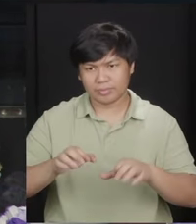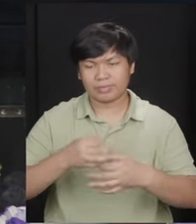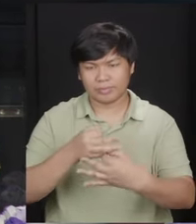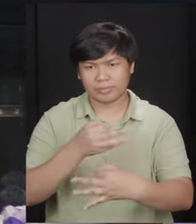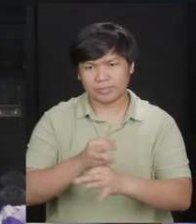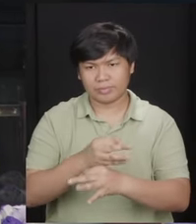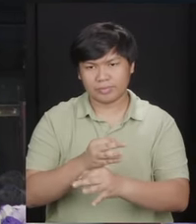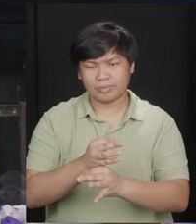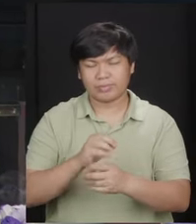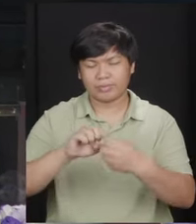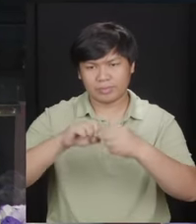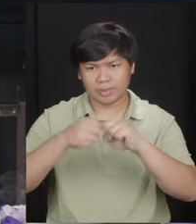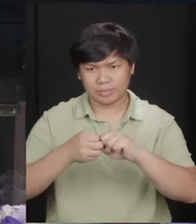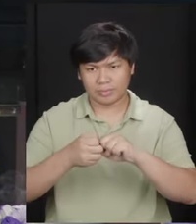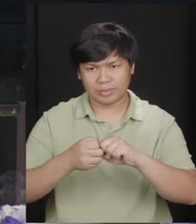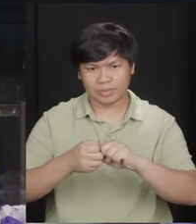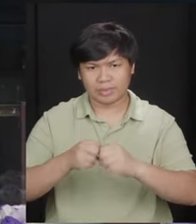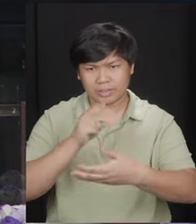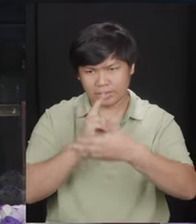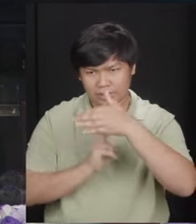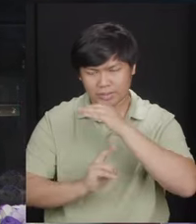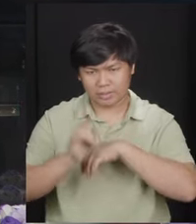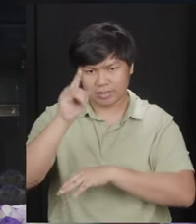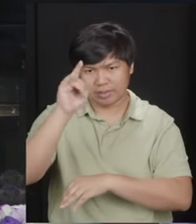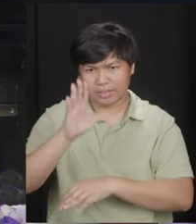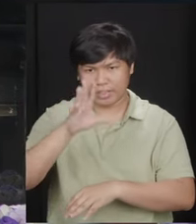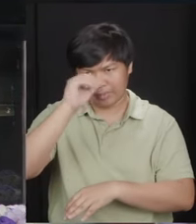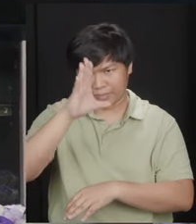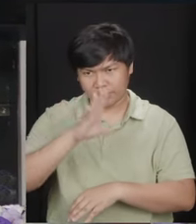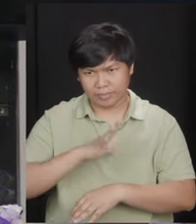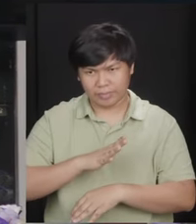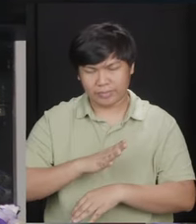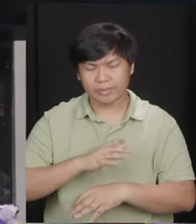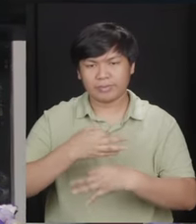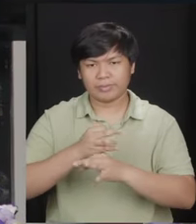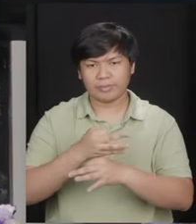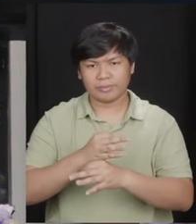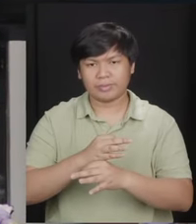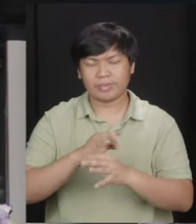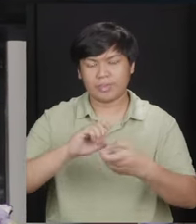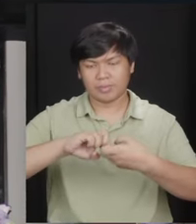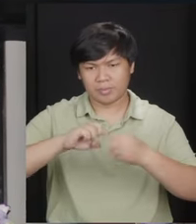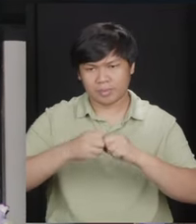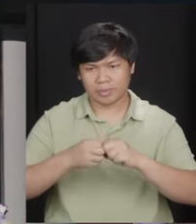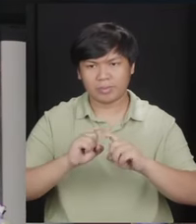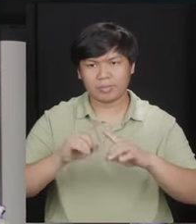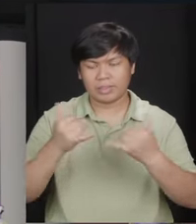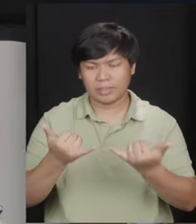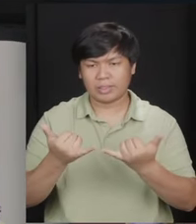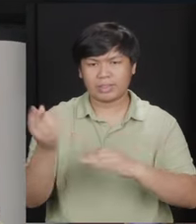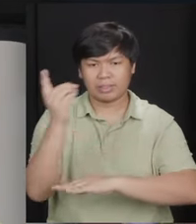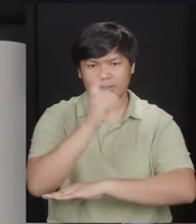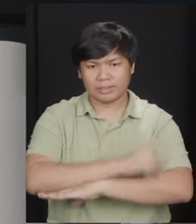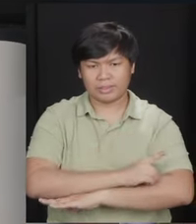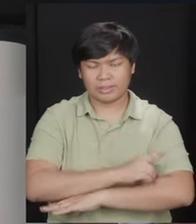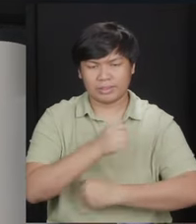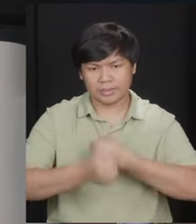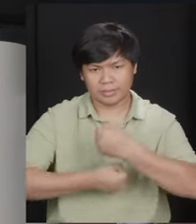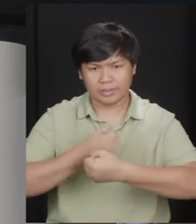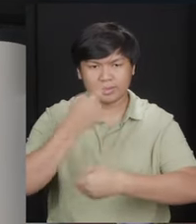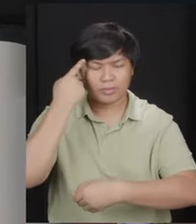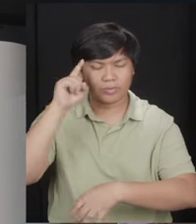the damage. You humble yourself before God and men and repair the damage. But today we're talking about suffering